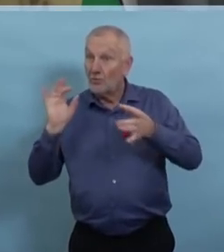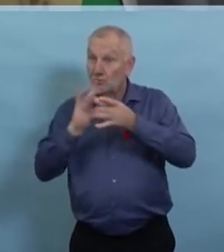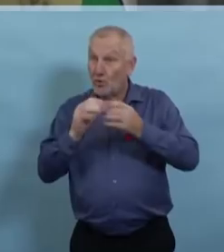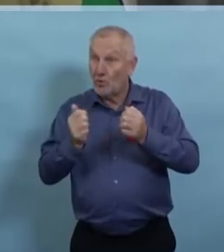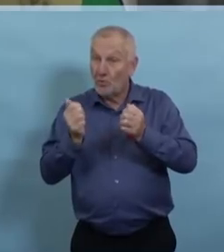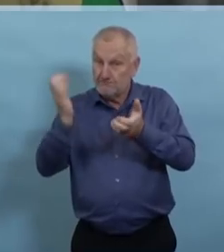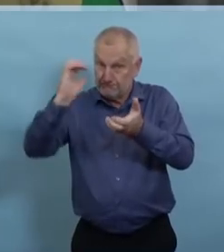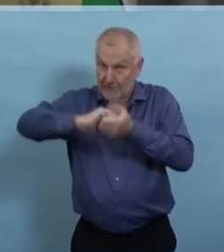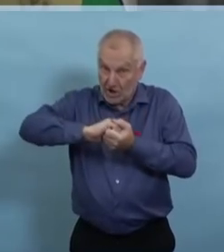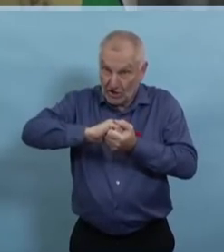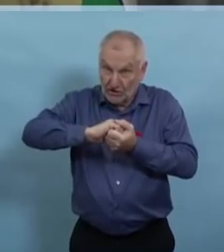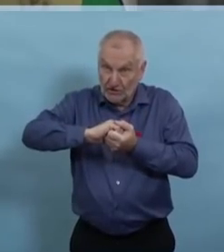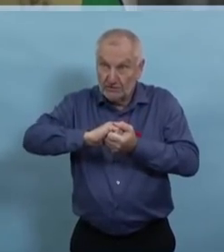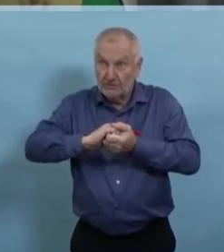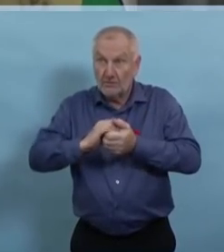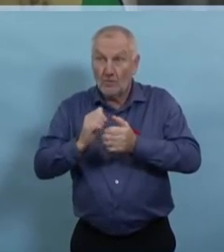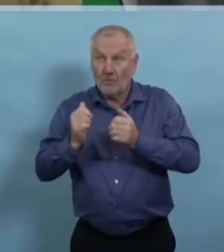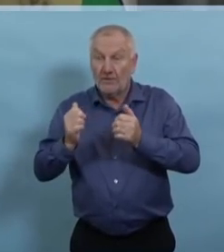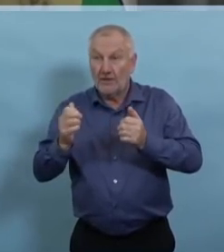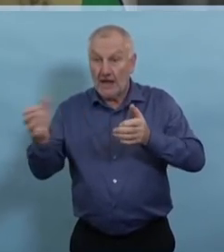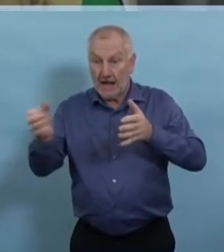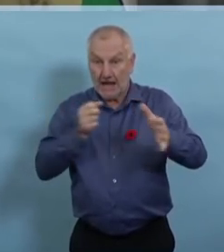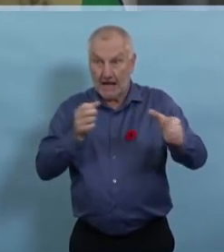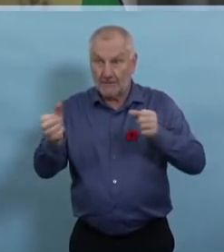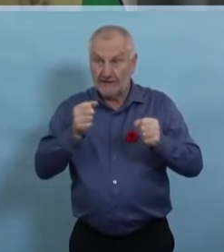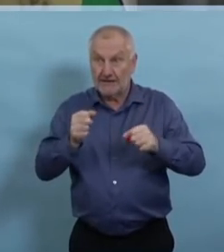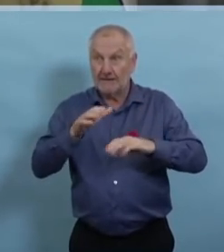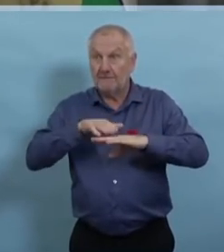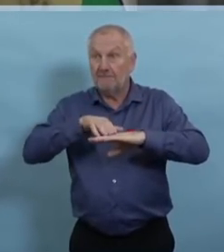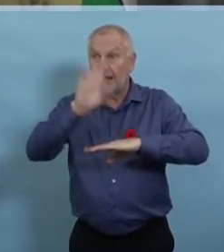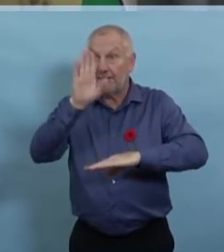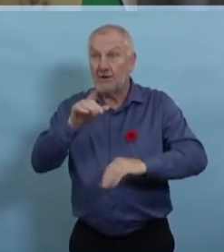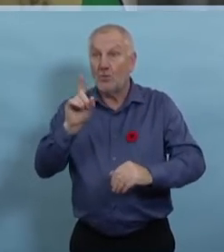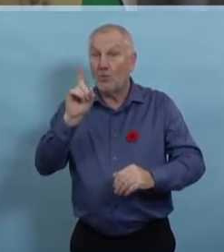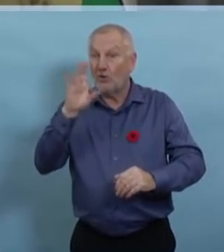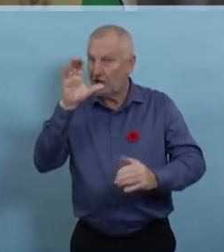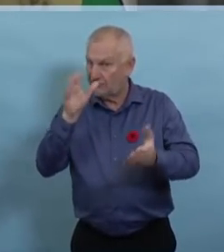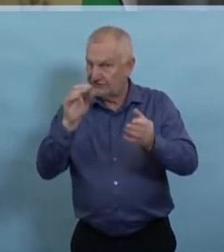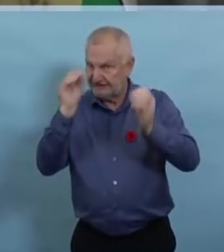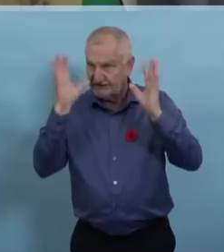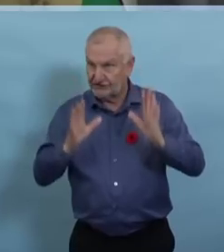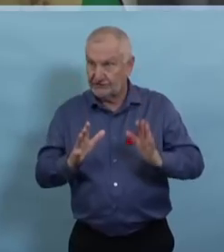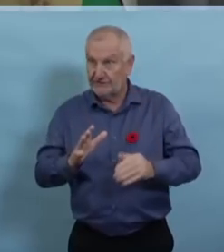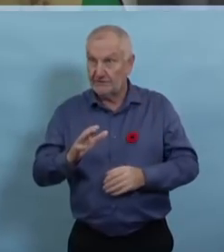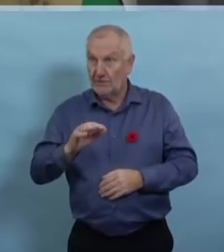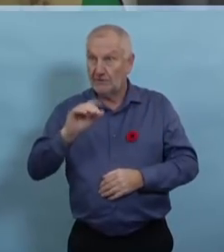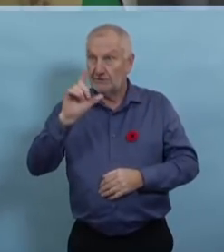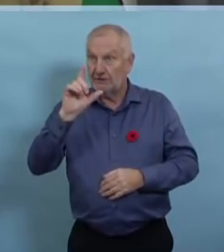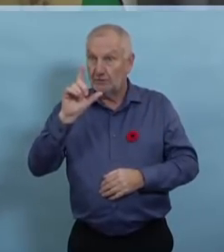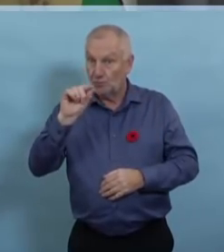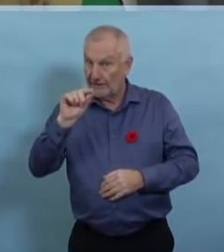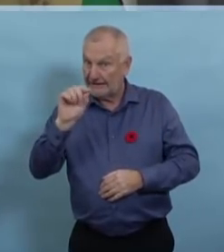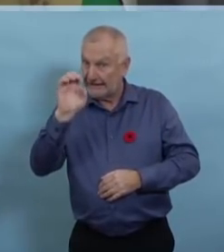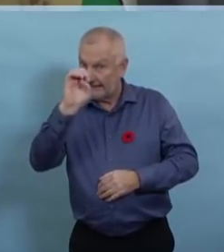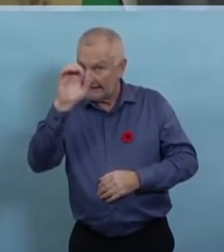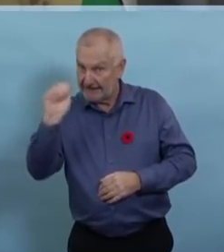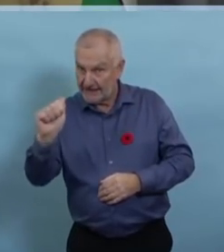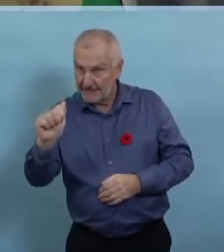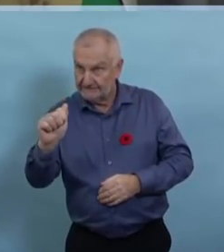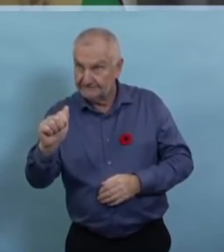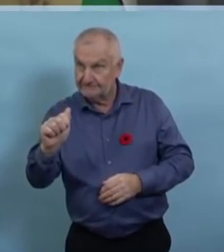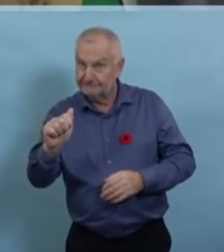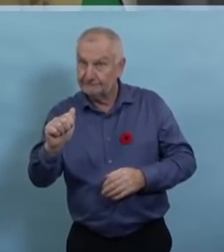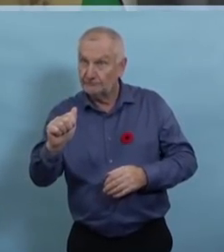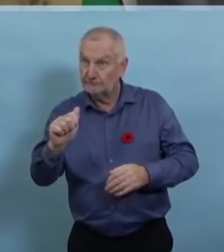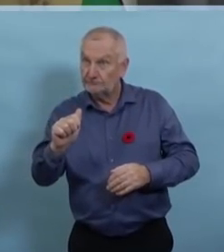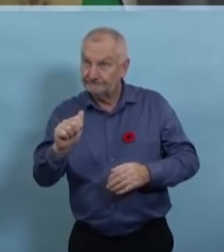hiring at least 100 teachers and 20 EAs in the development of a